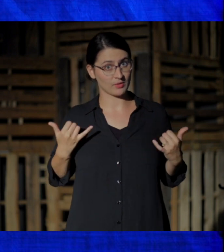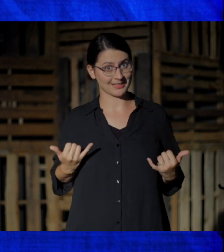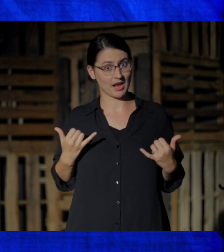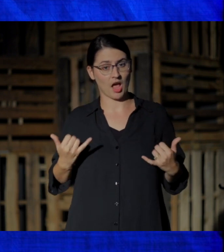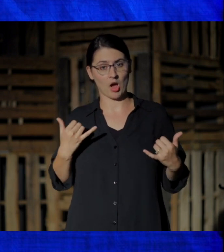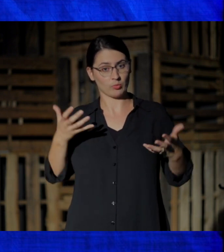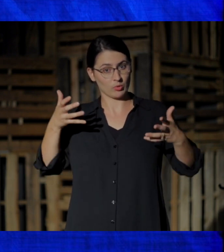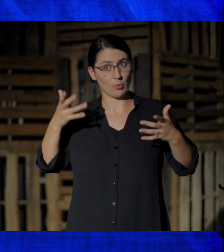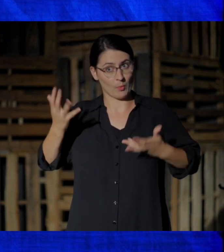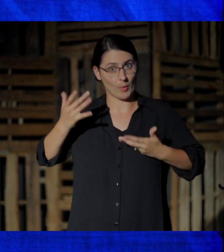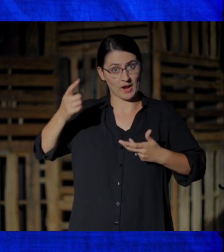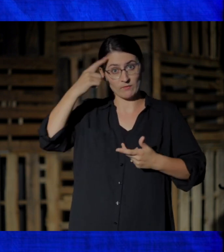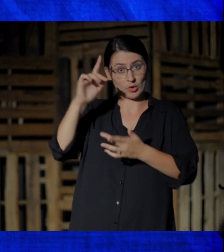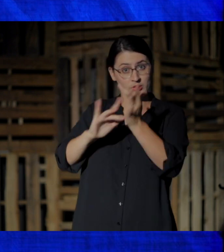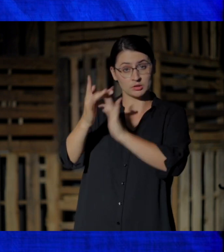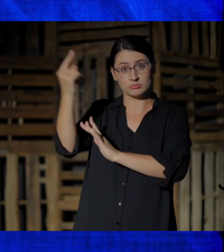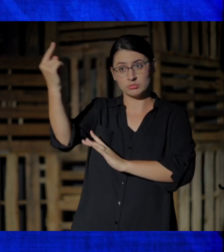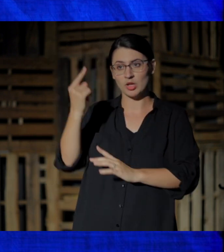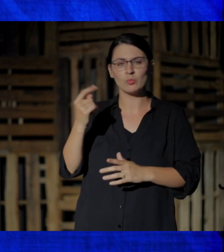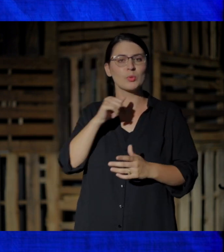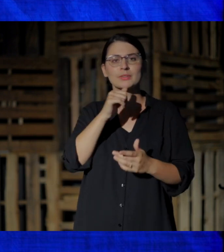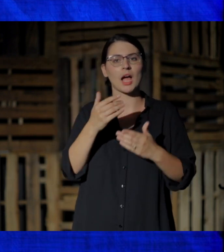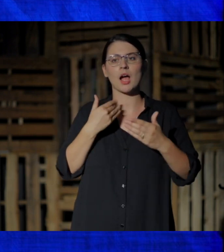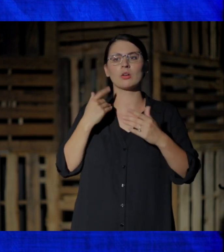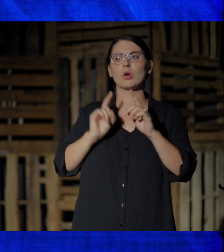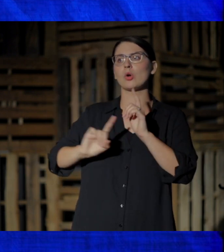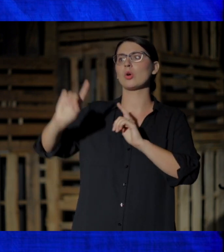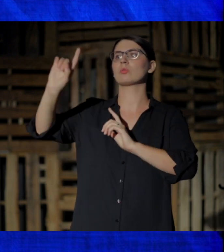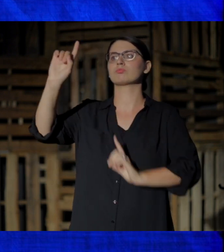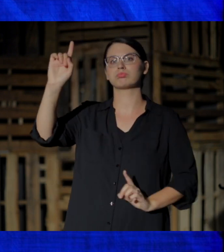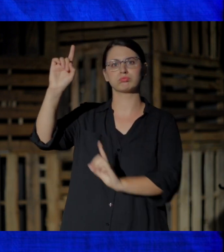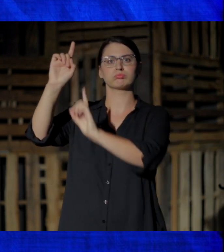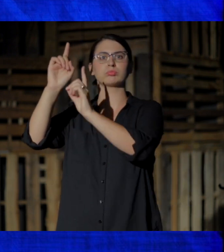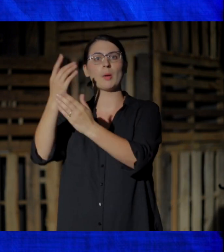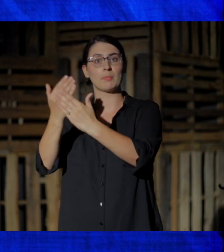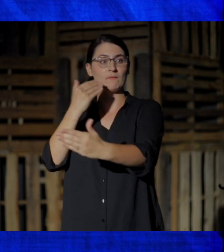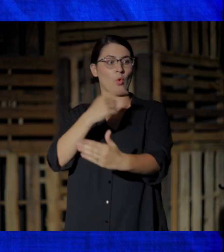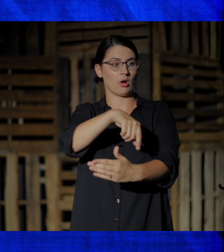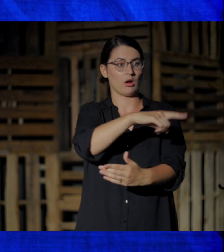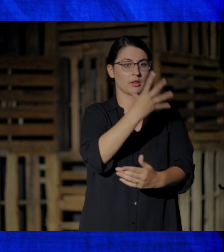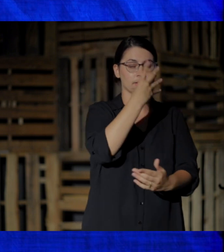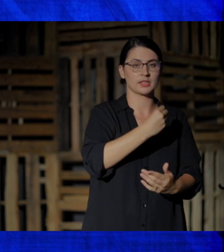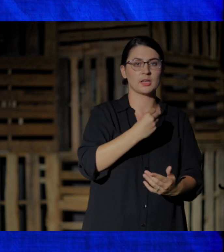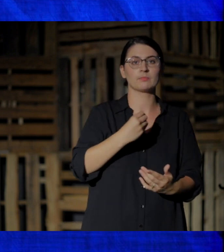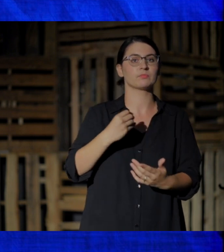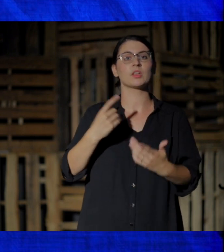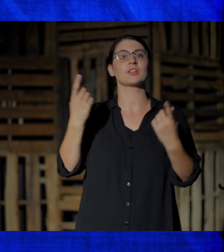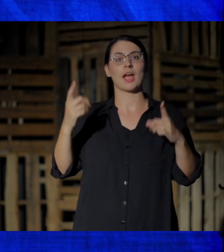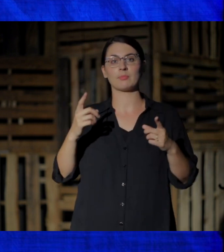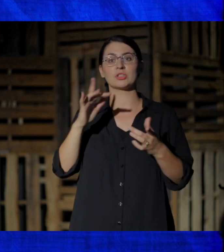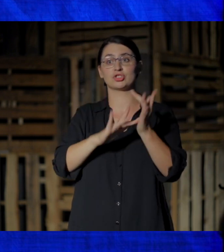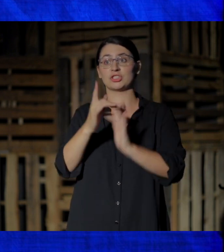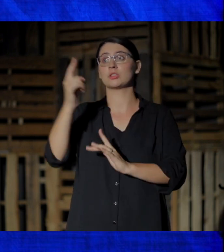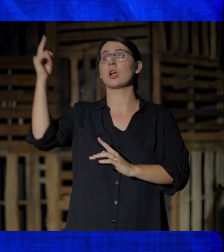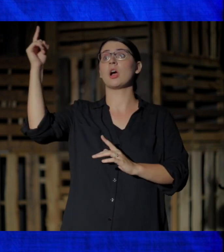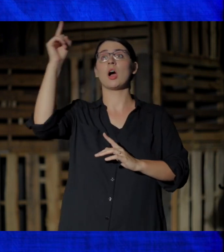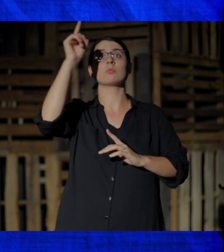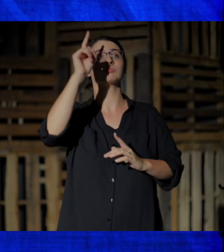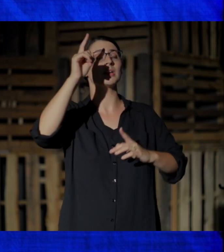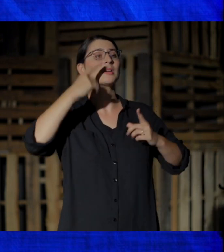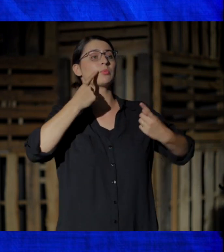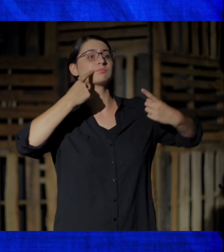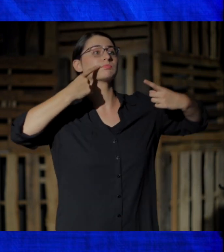Lord, will not precede those who have fallen asleep. For the Lord himself will descend from heaven with the cry of the command, with the voice of